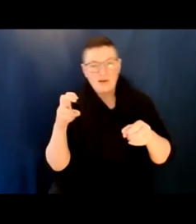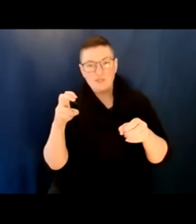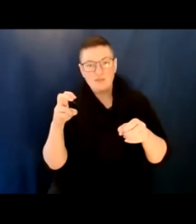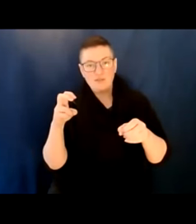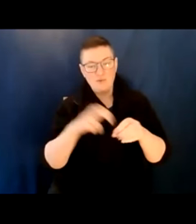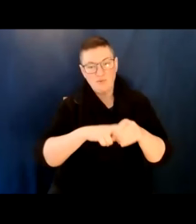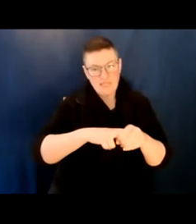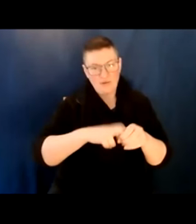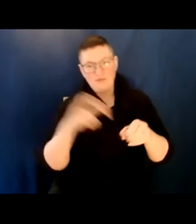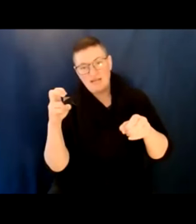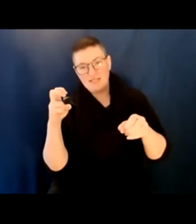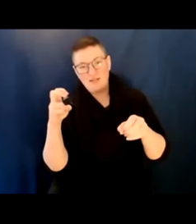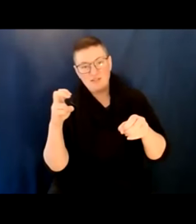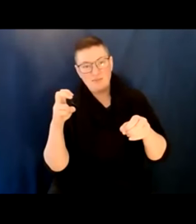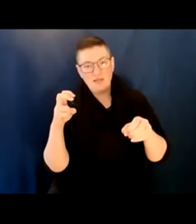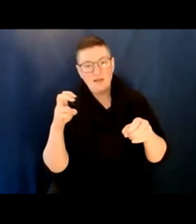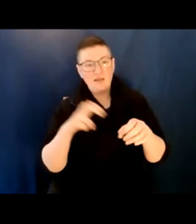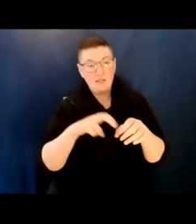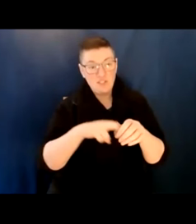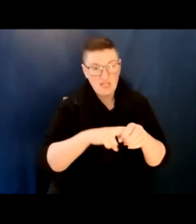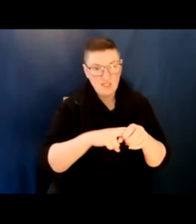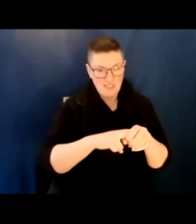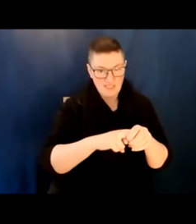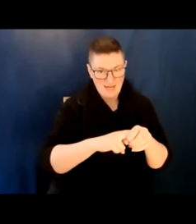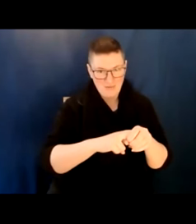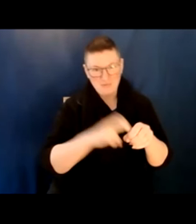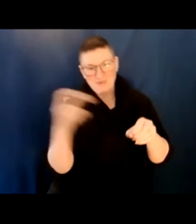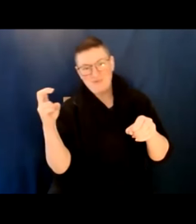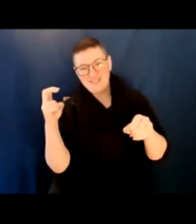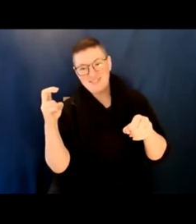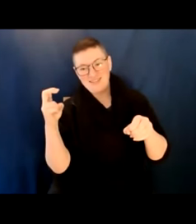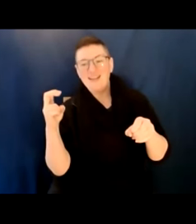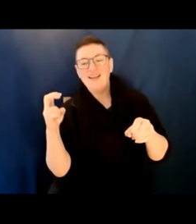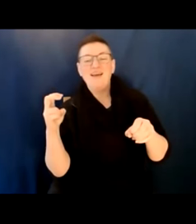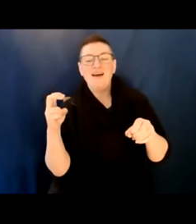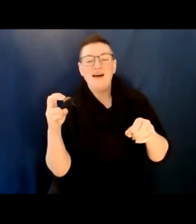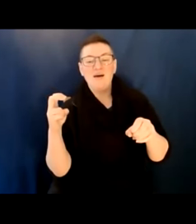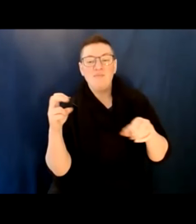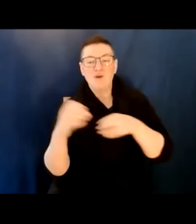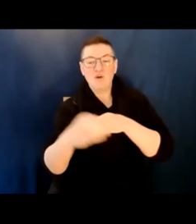Pull out, if someone pulls out of an activity or something, the change is indicated through movement.